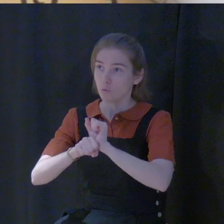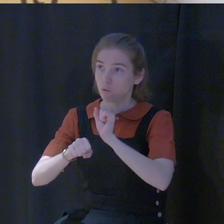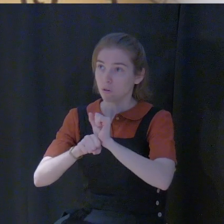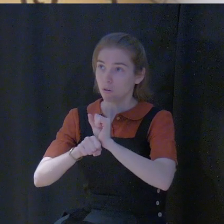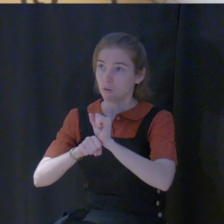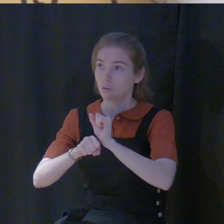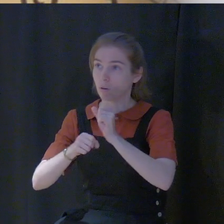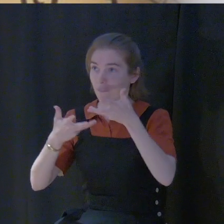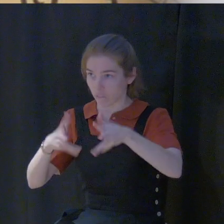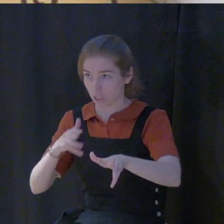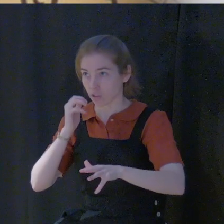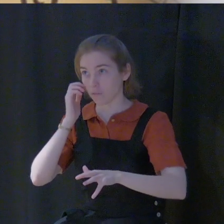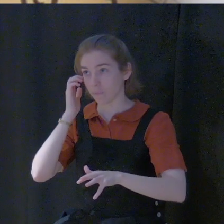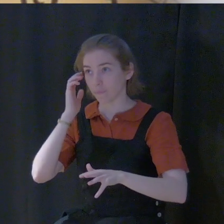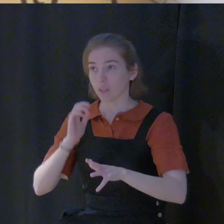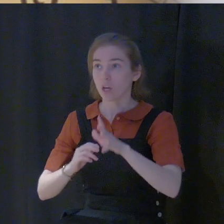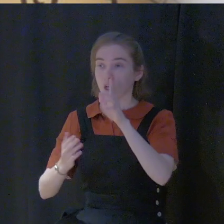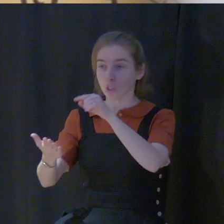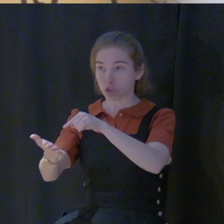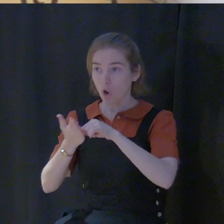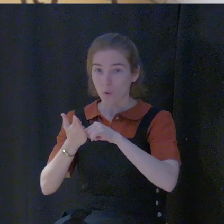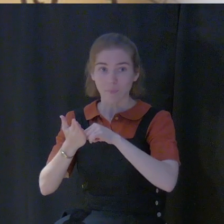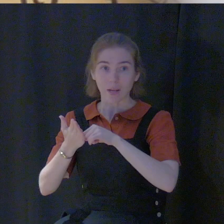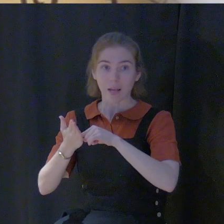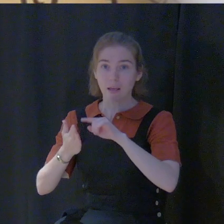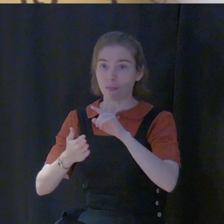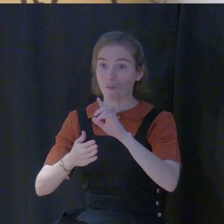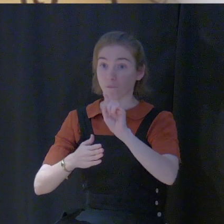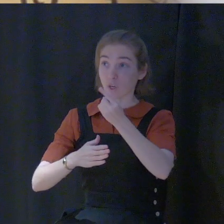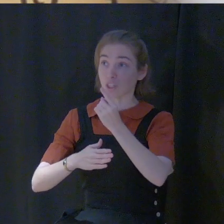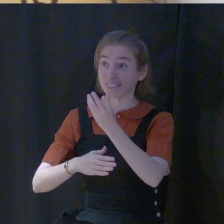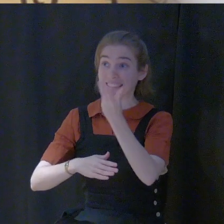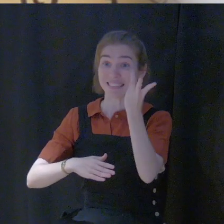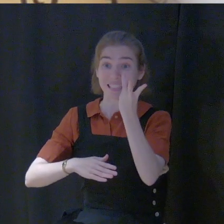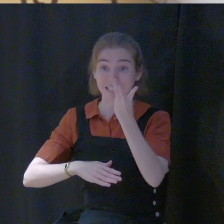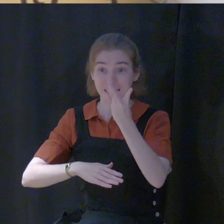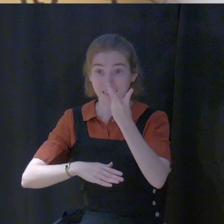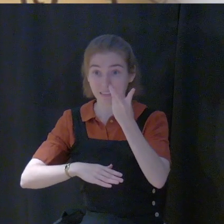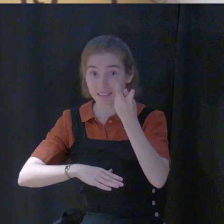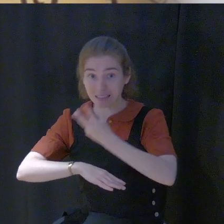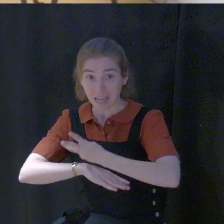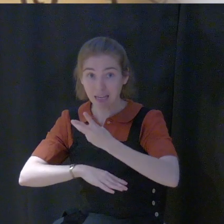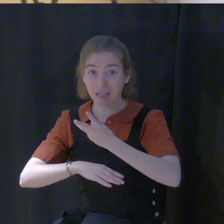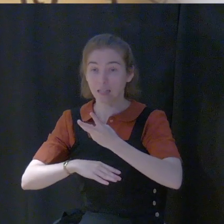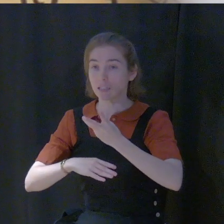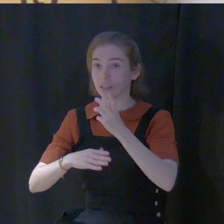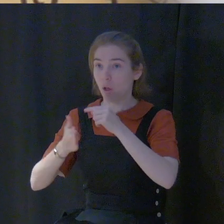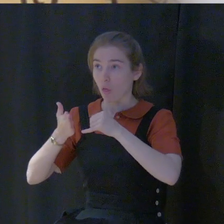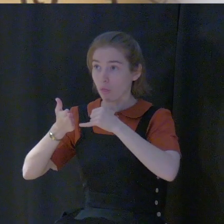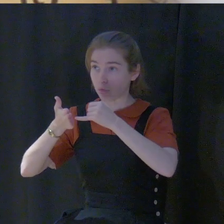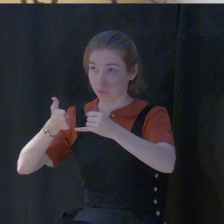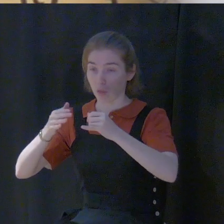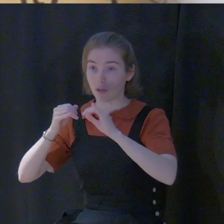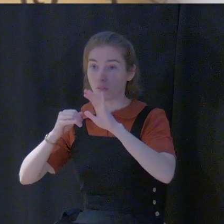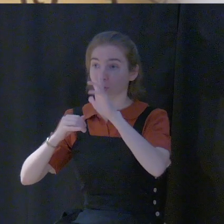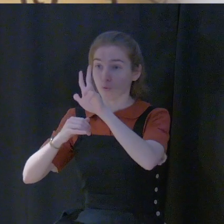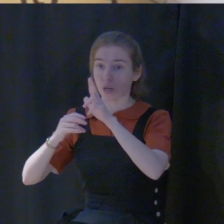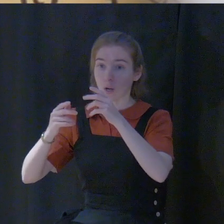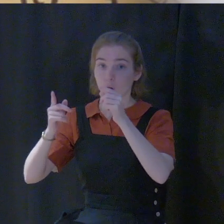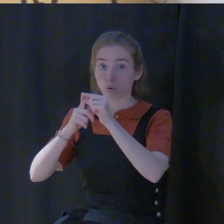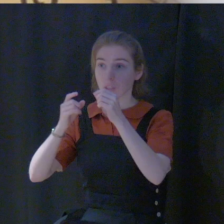done. Show me in the first 6 days where he used these words that are underlined, these three words that are